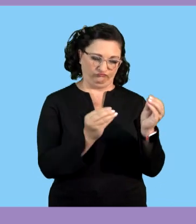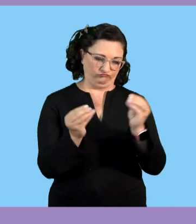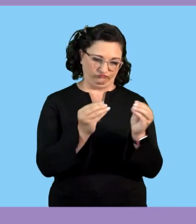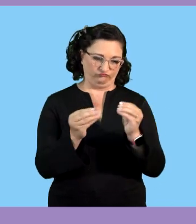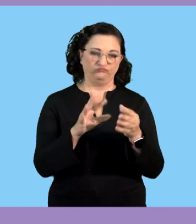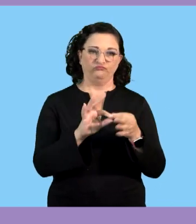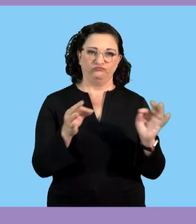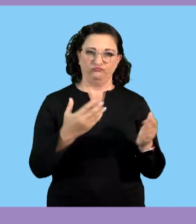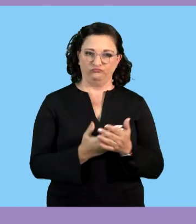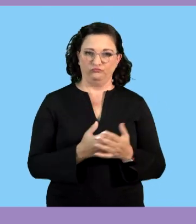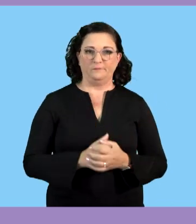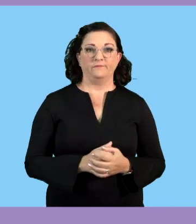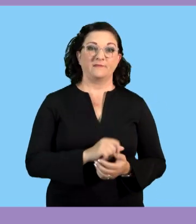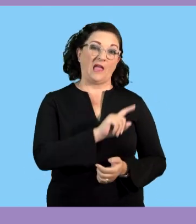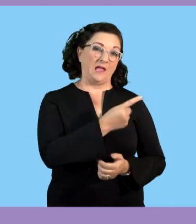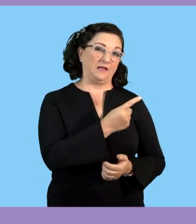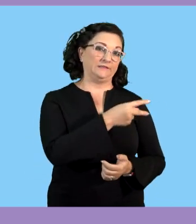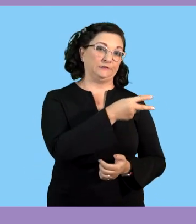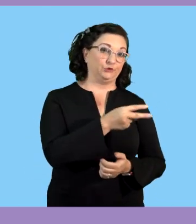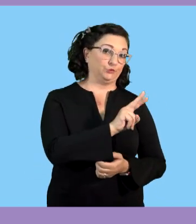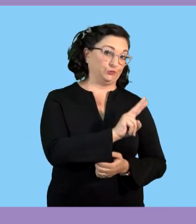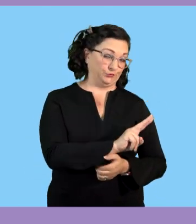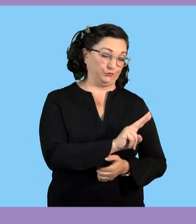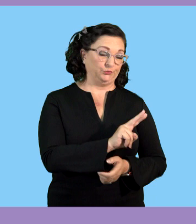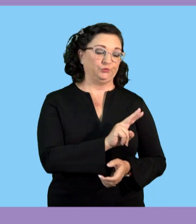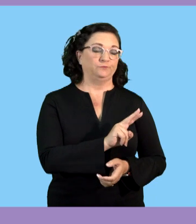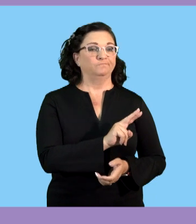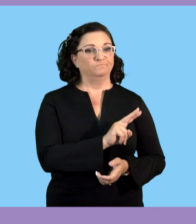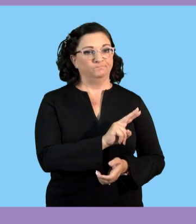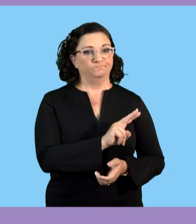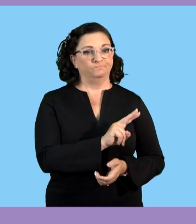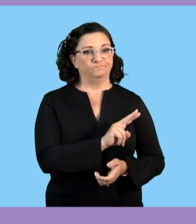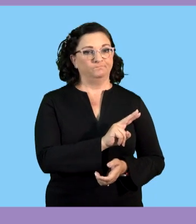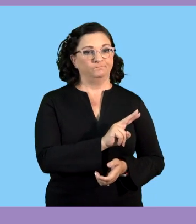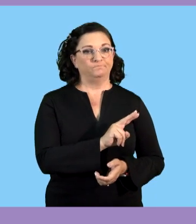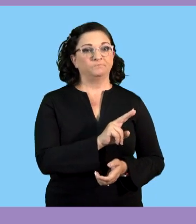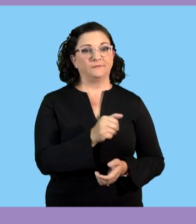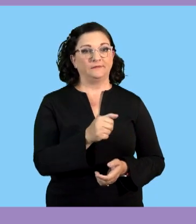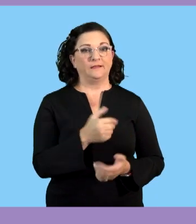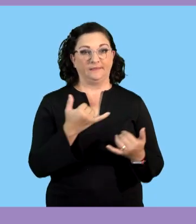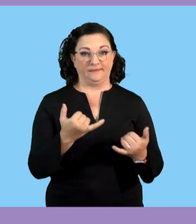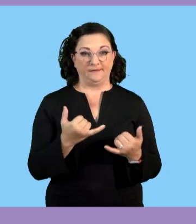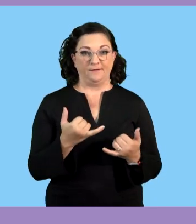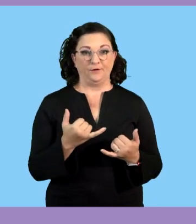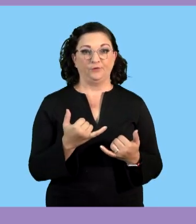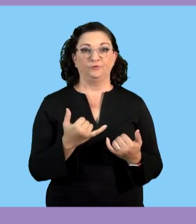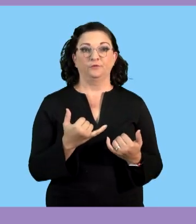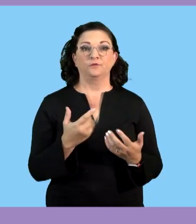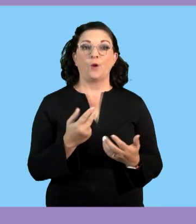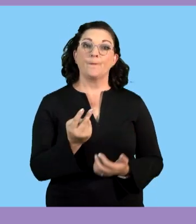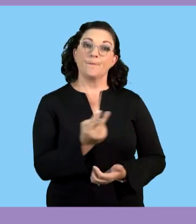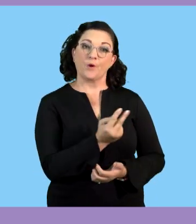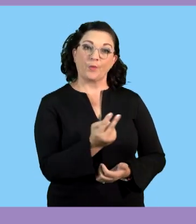say the answer is x is equals to 2. Now if x is equals to 2, let us